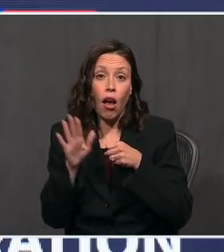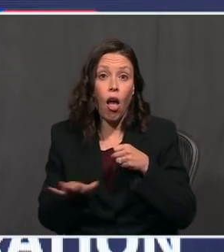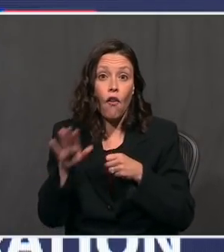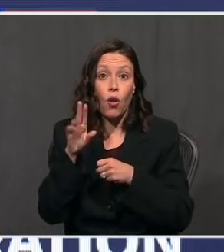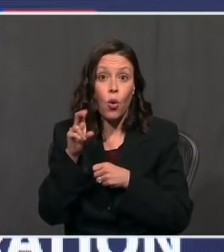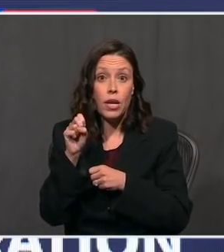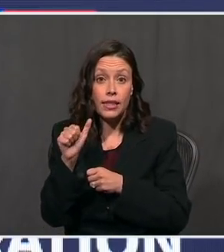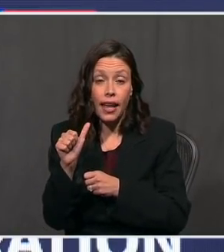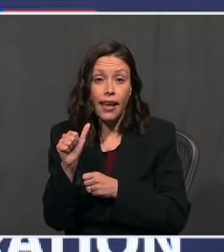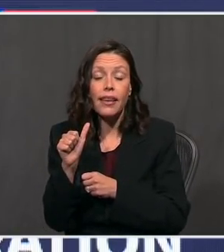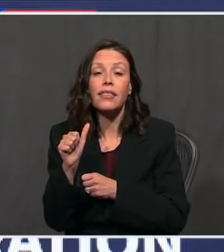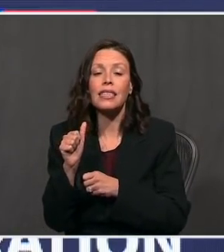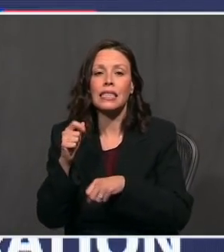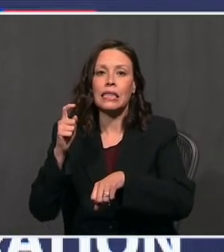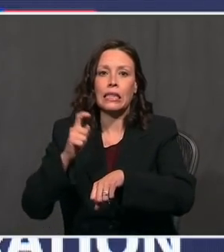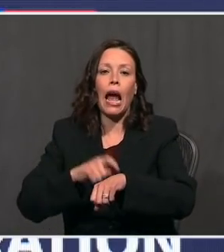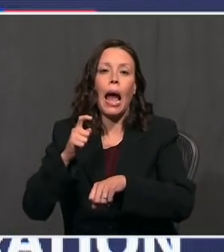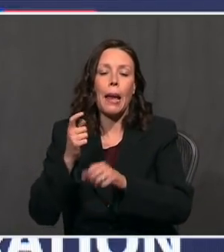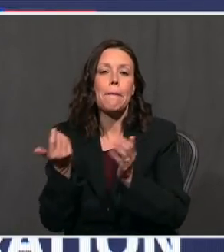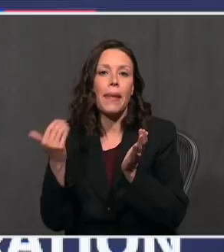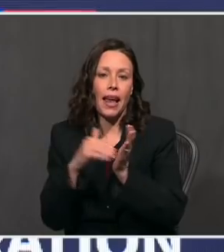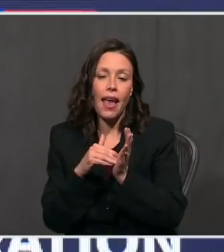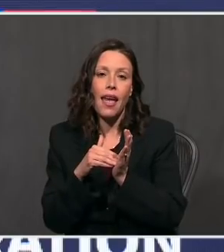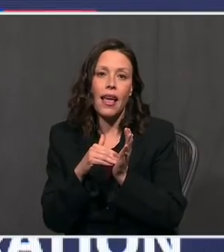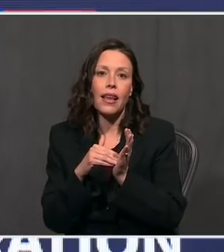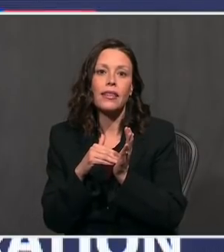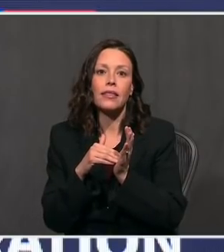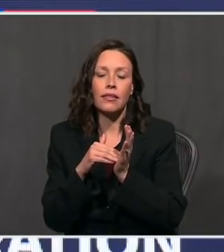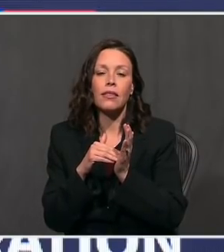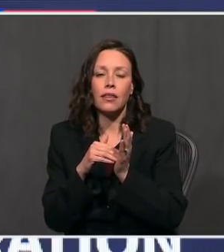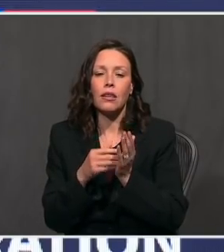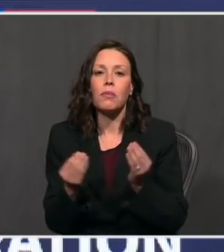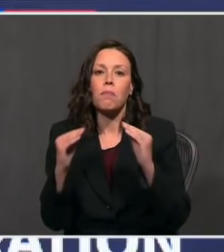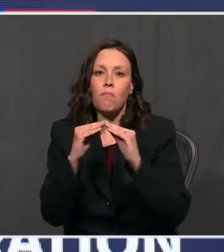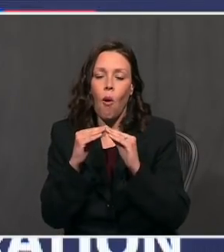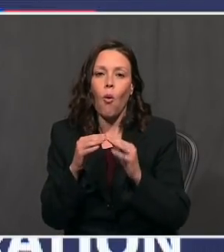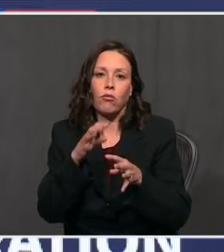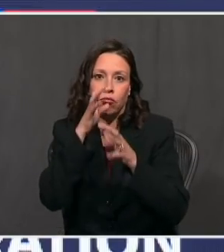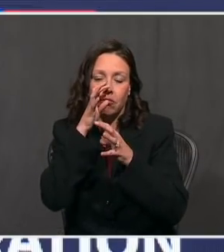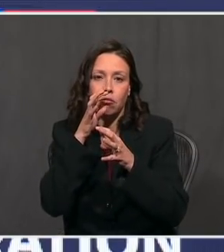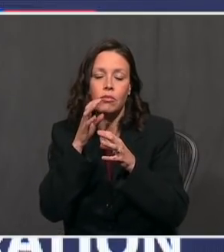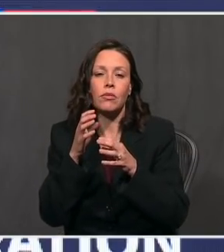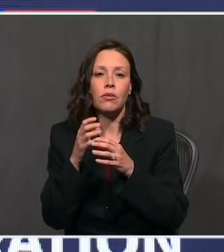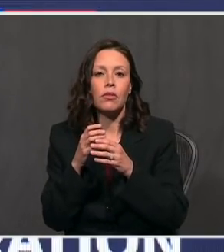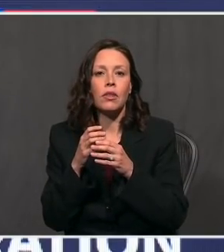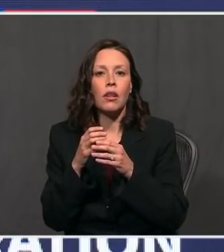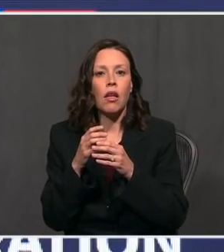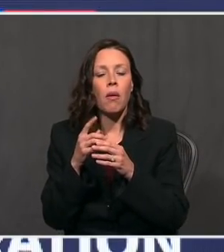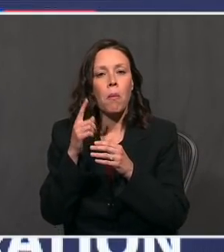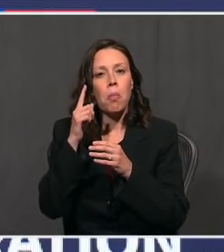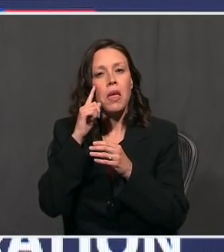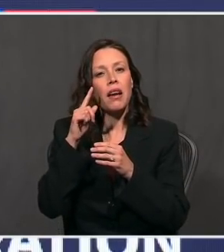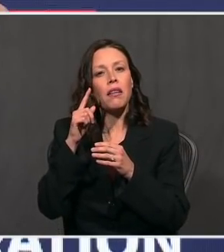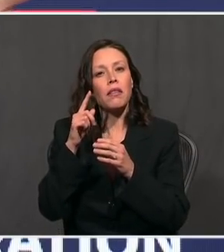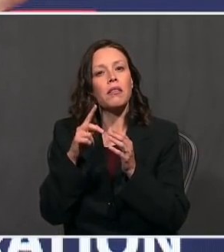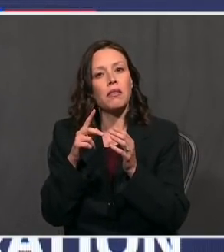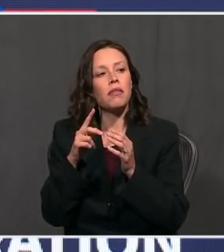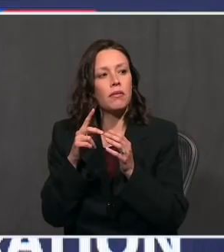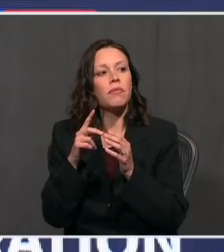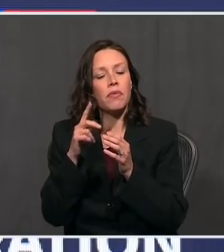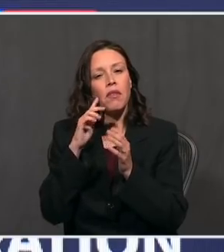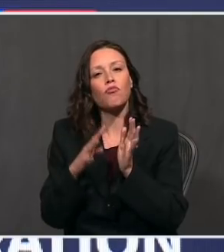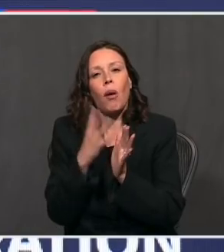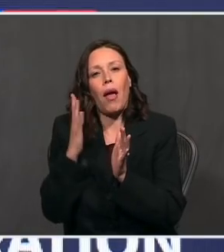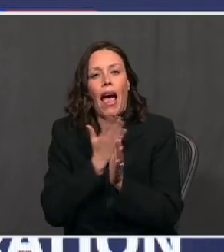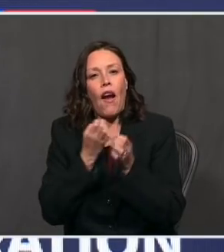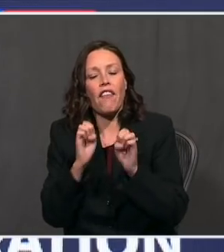America, it's time once again to redouble our efforts to put the health of our families, our neighbors,